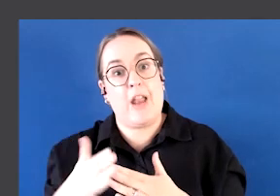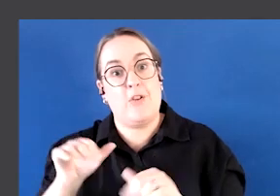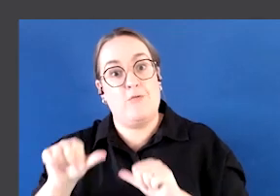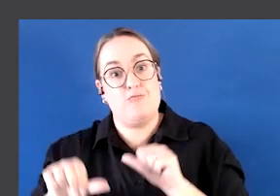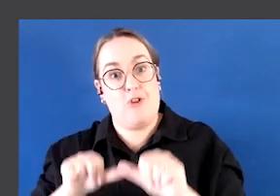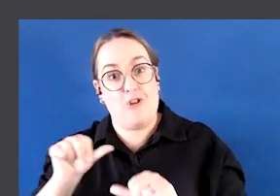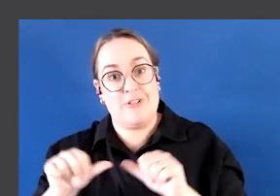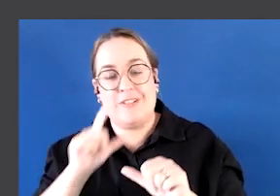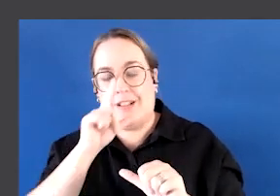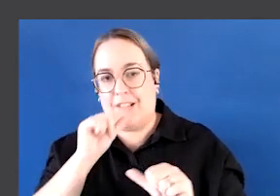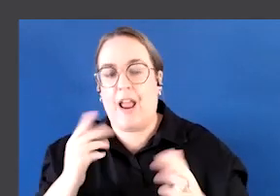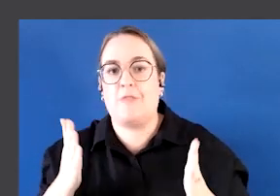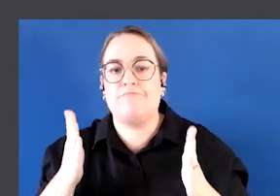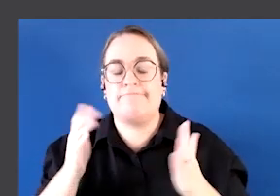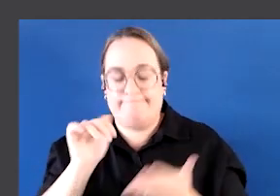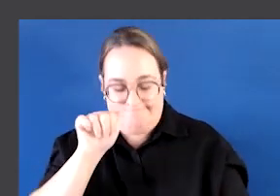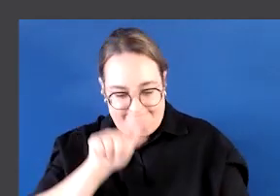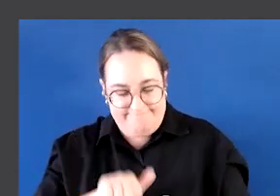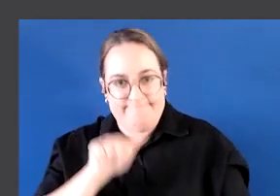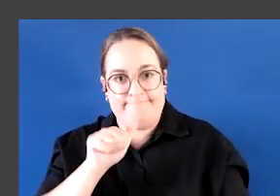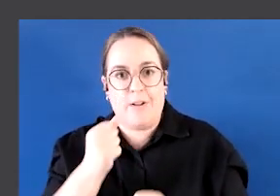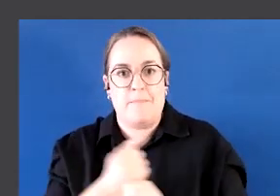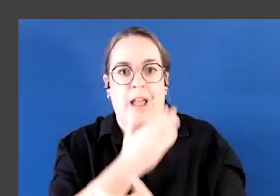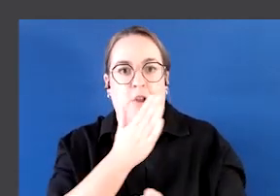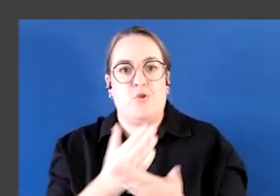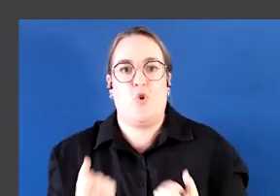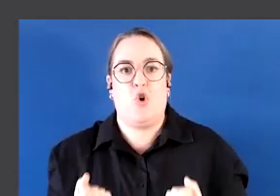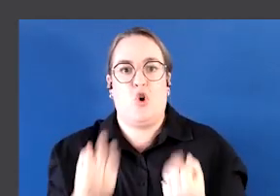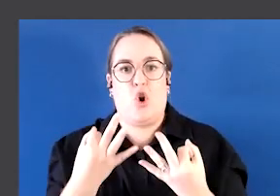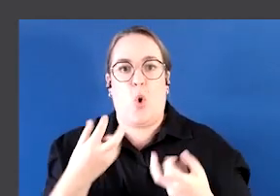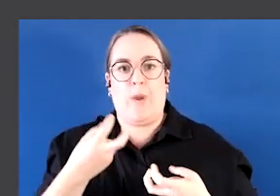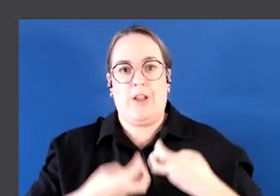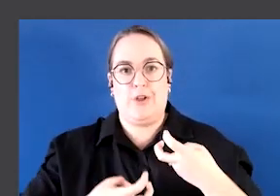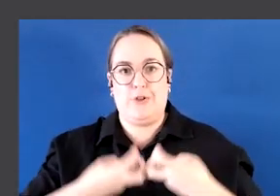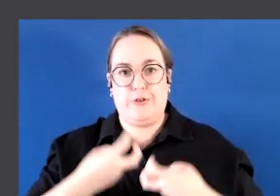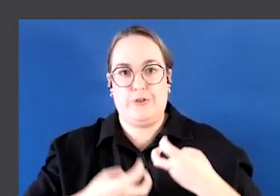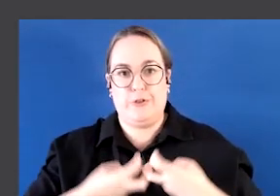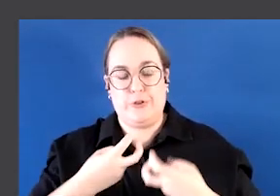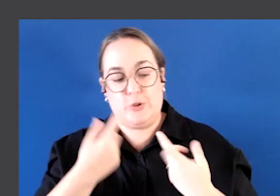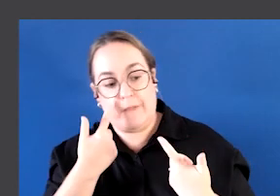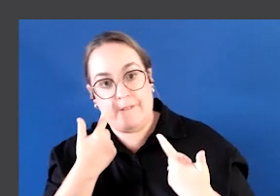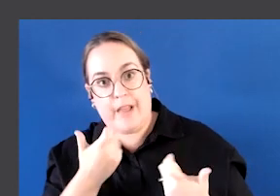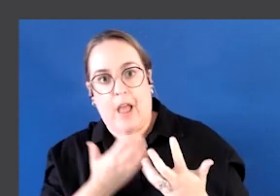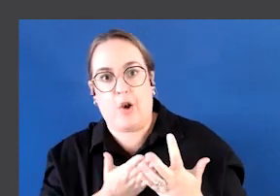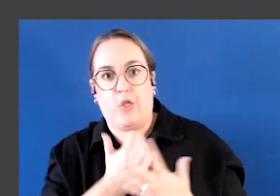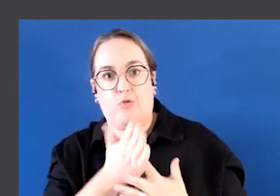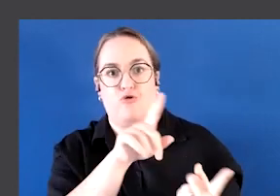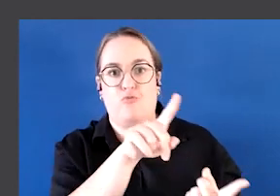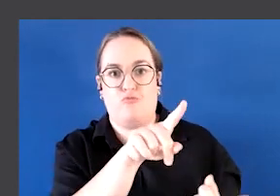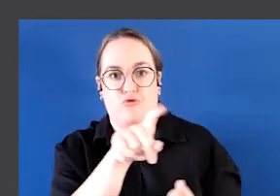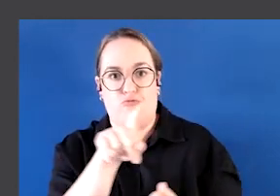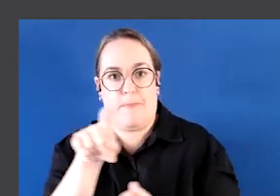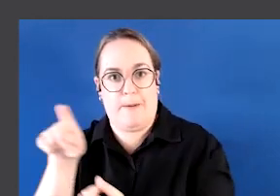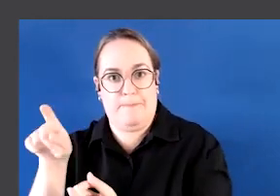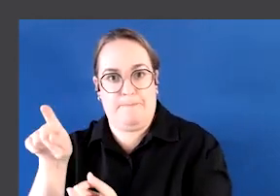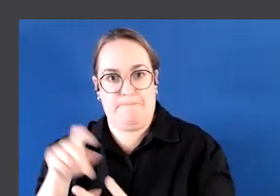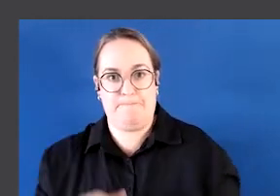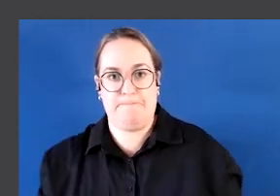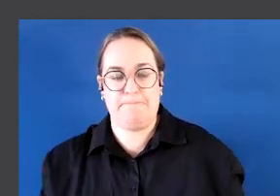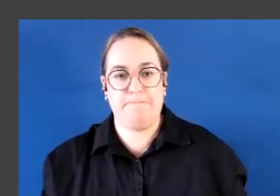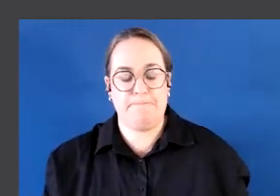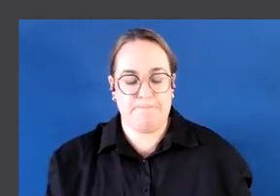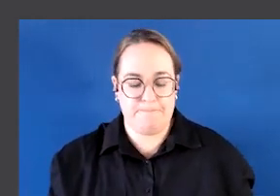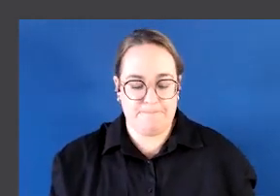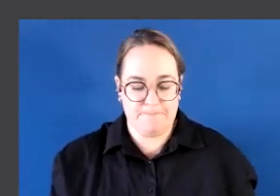they typically involve a sign-off at the end of the process to confirm that there's no probity or integrity issues that have been discovered throughout